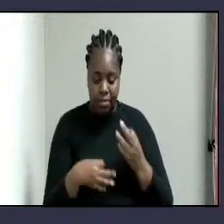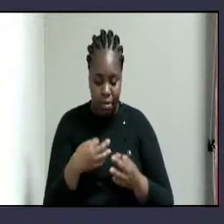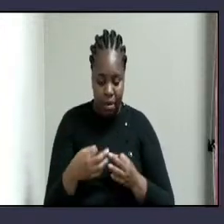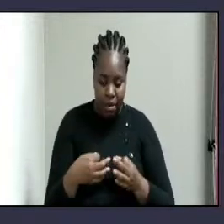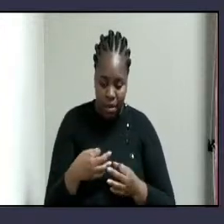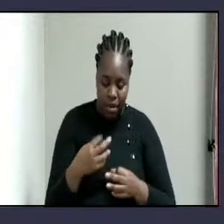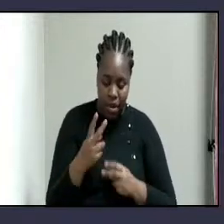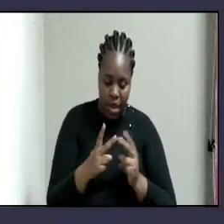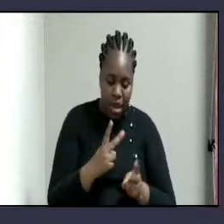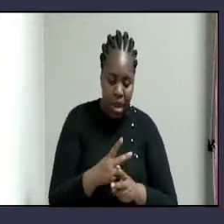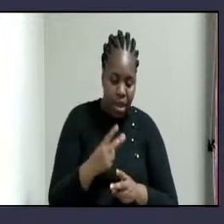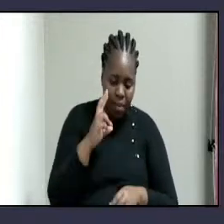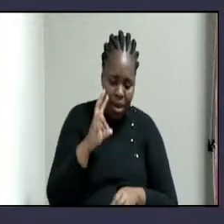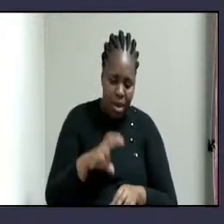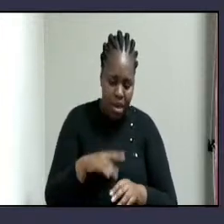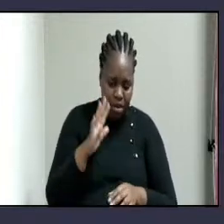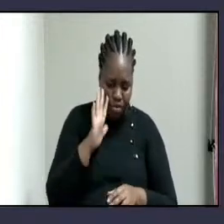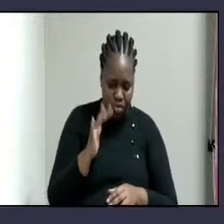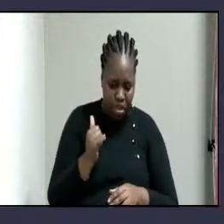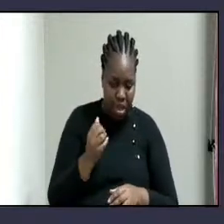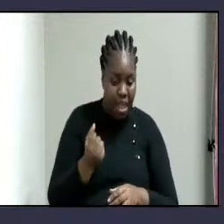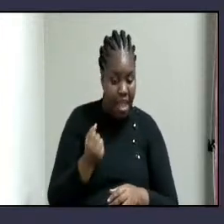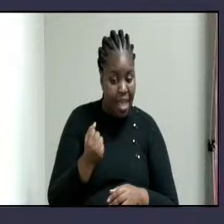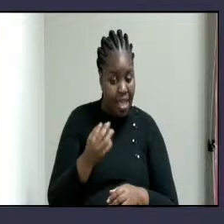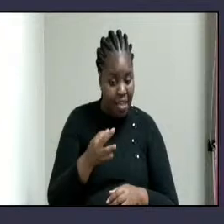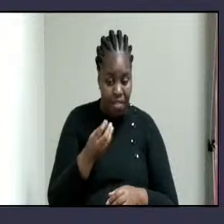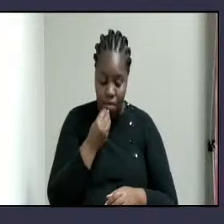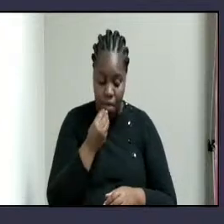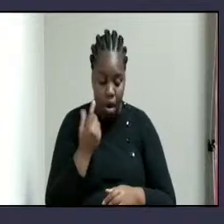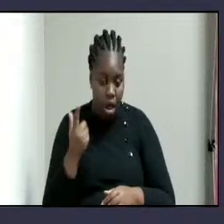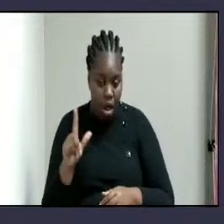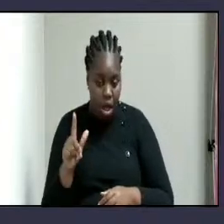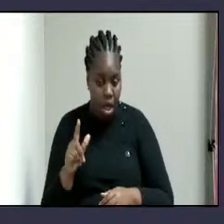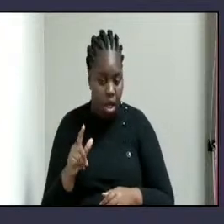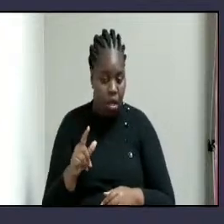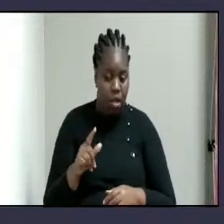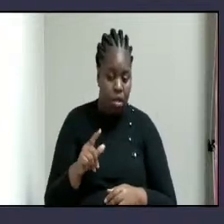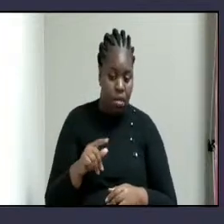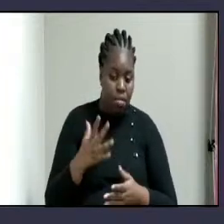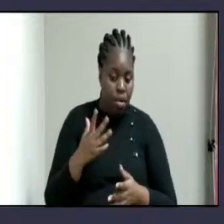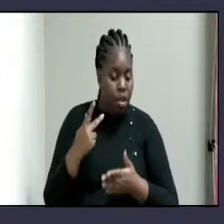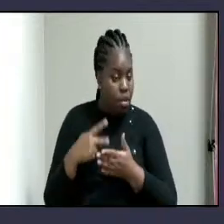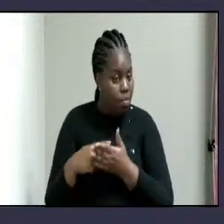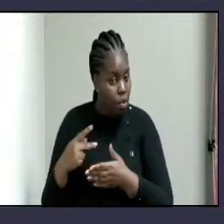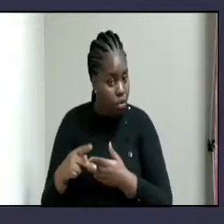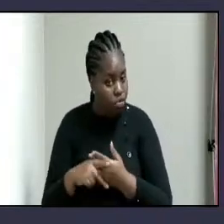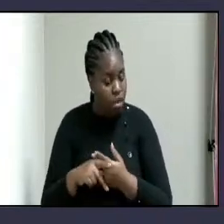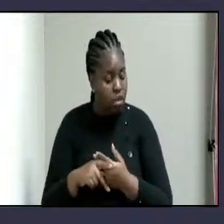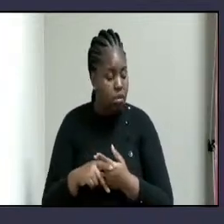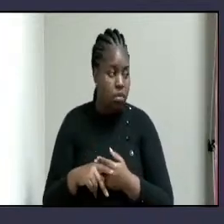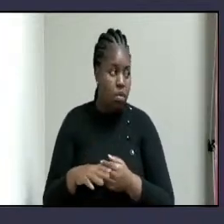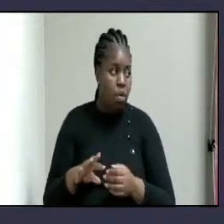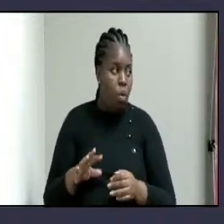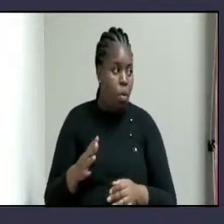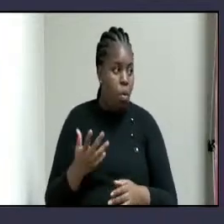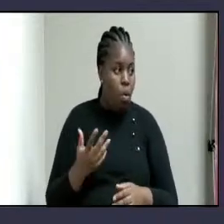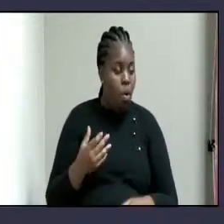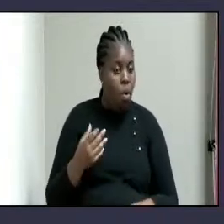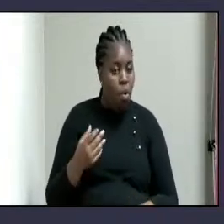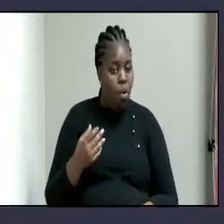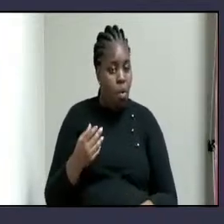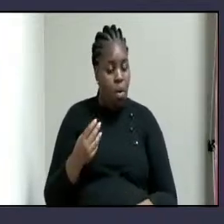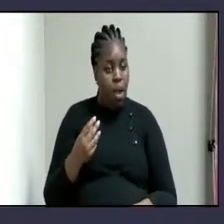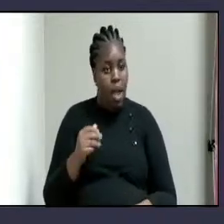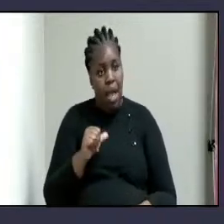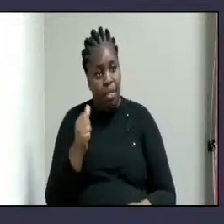we need to check that if food is destroyed, was it because of some state projects? Was it because of third parties,